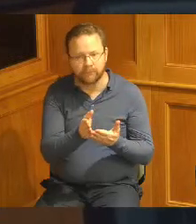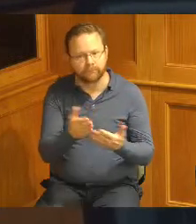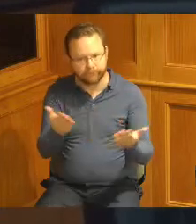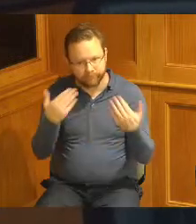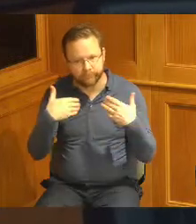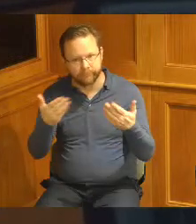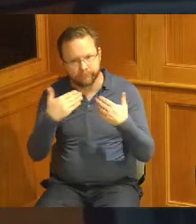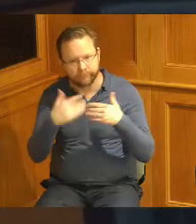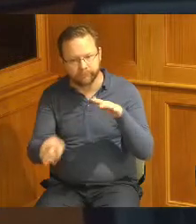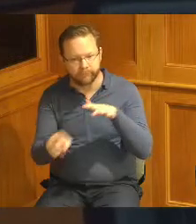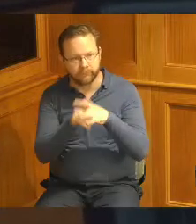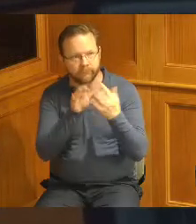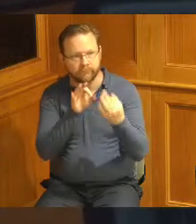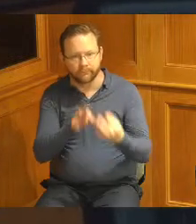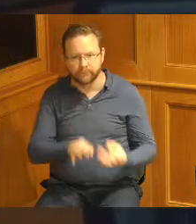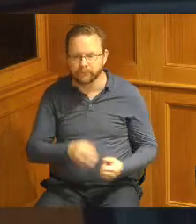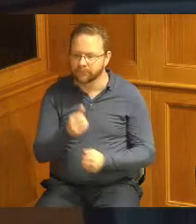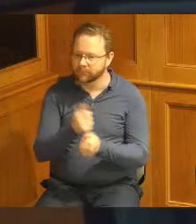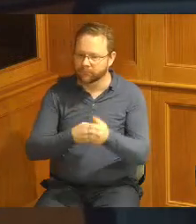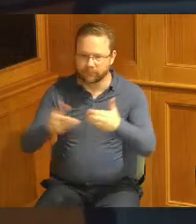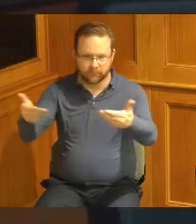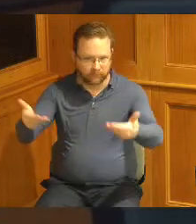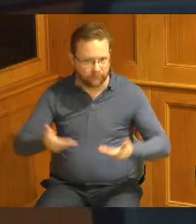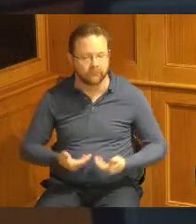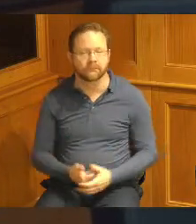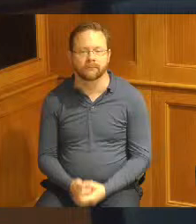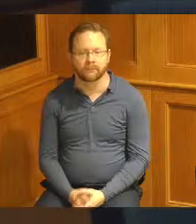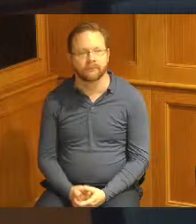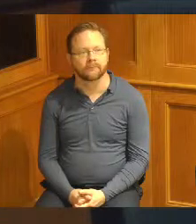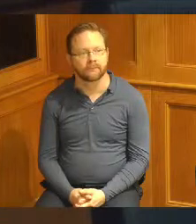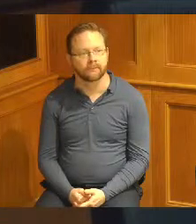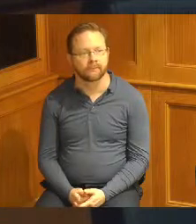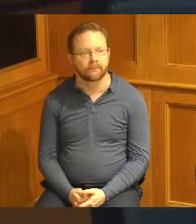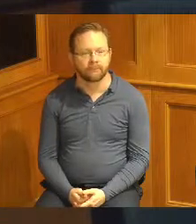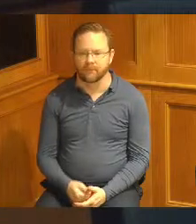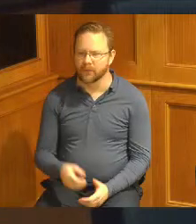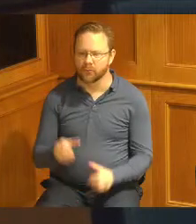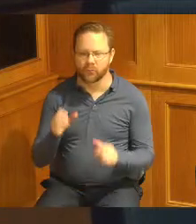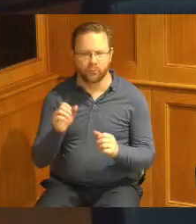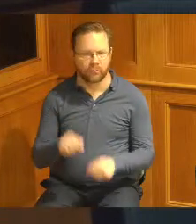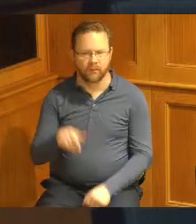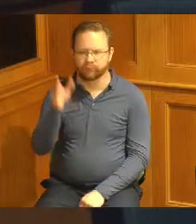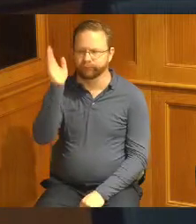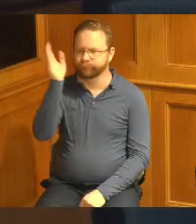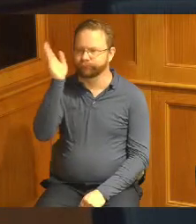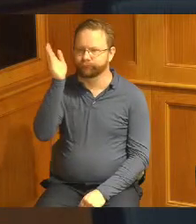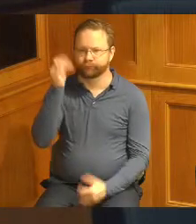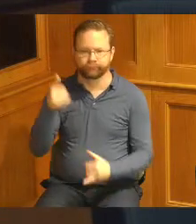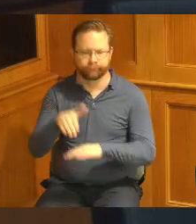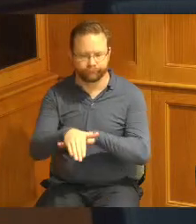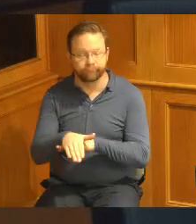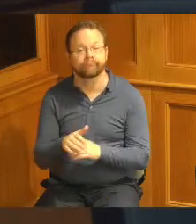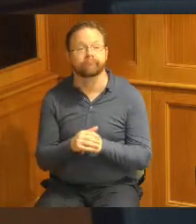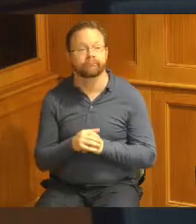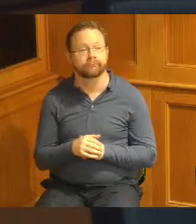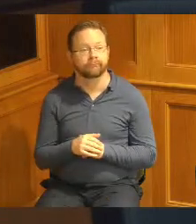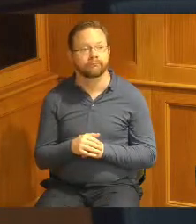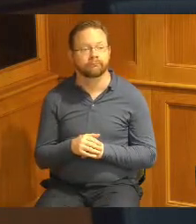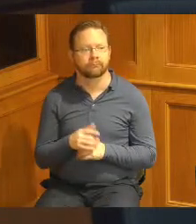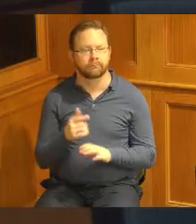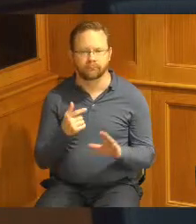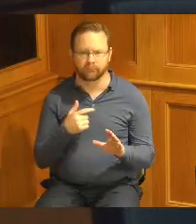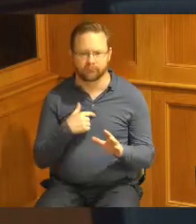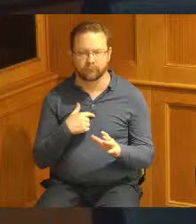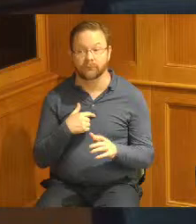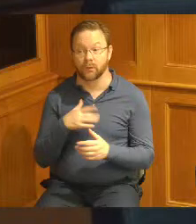out. All comers are welcome and welcome to speak to us this evening. So I have expressed in